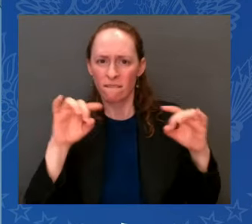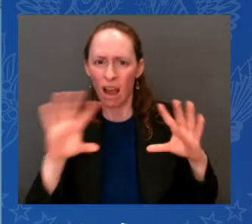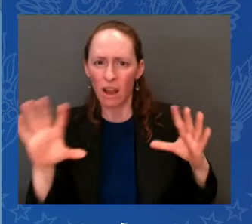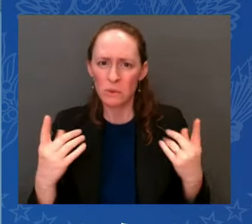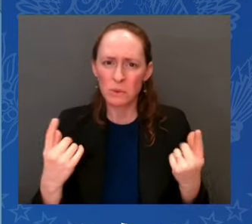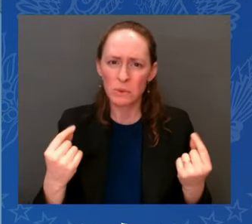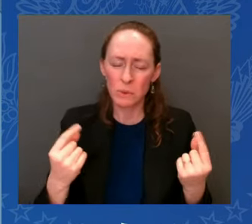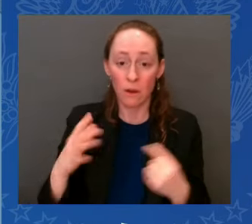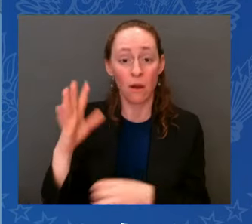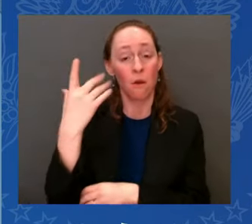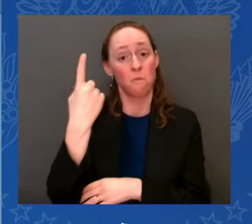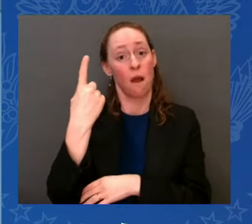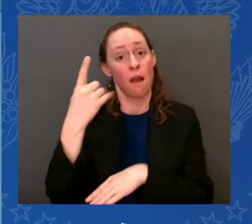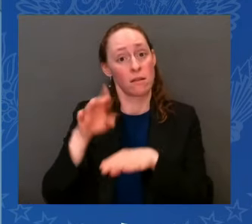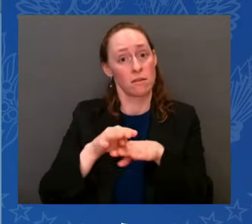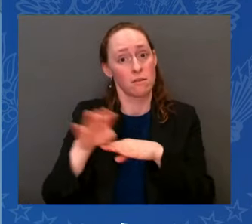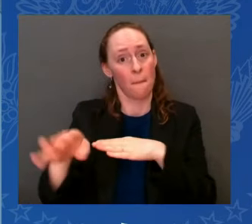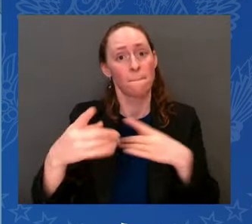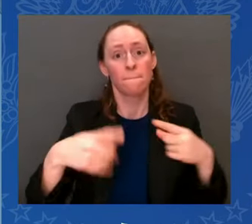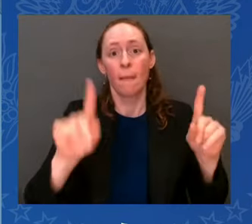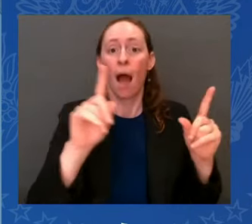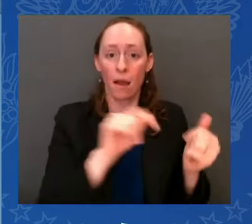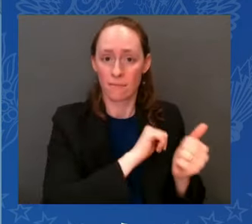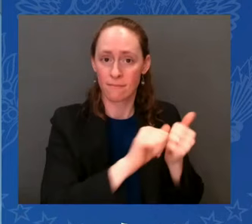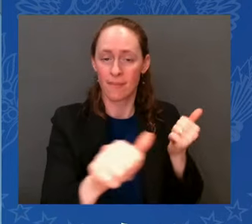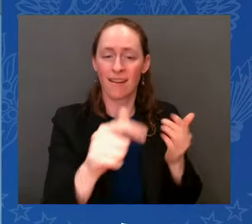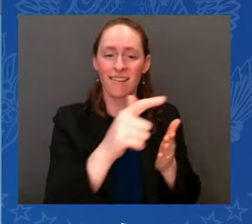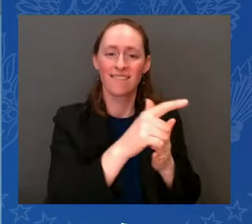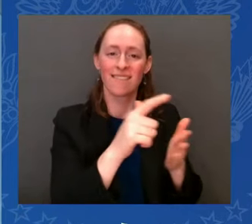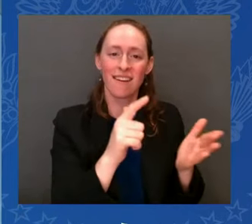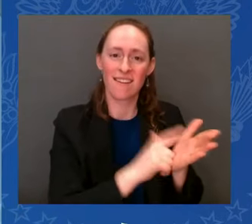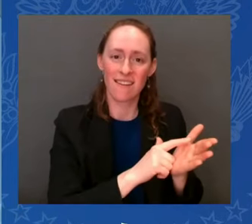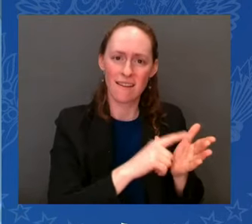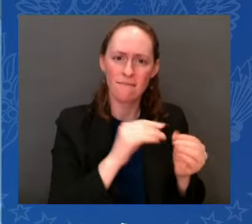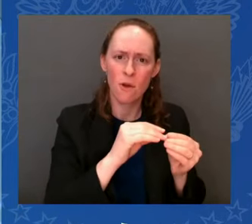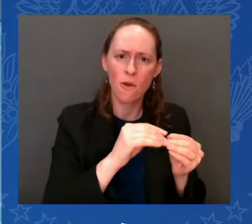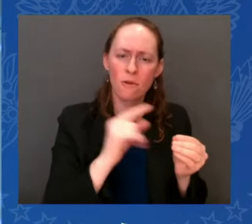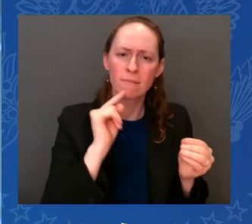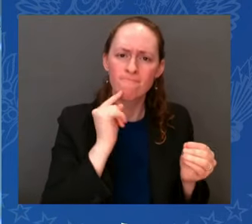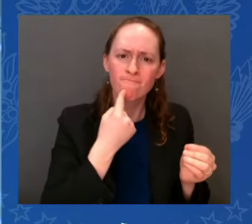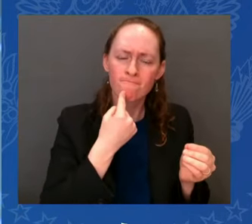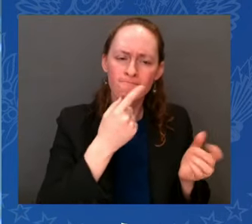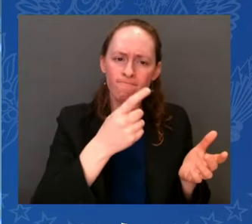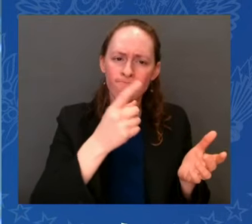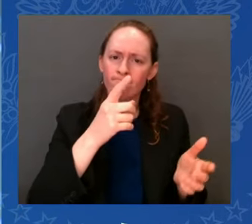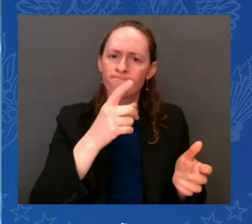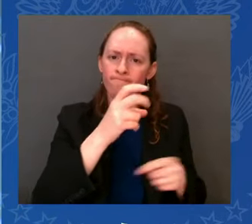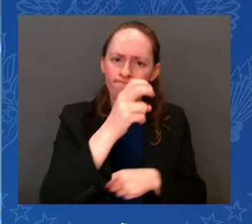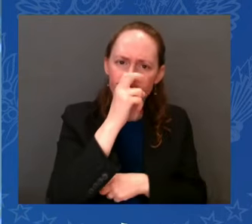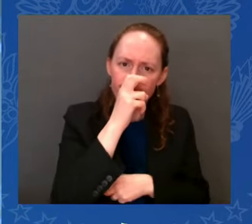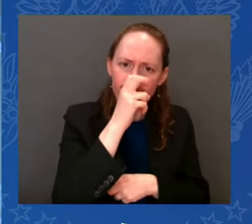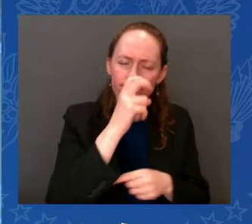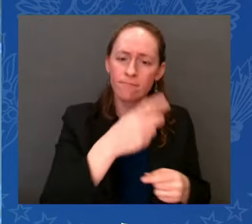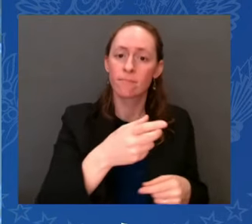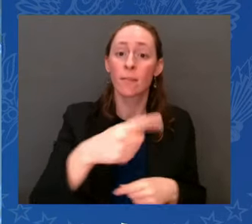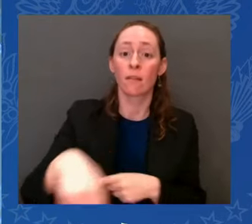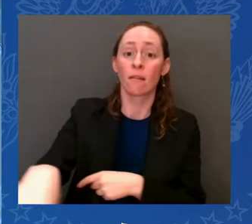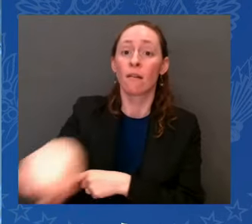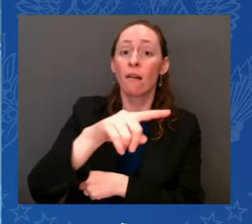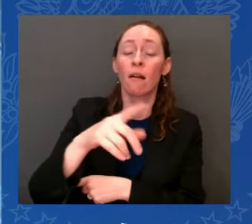things, background checks, but there's a lot more work to do, and I'm committing to getting it done with all of